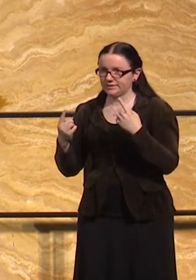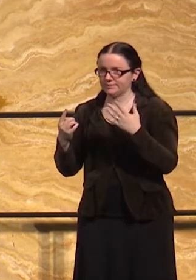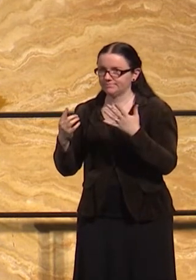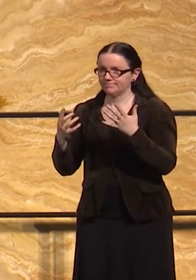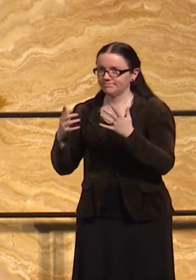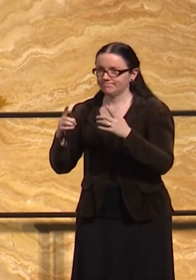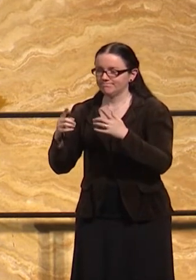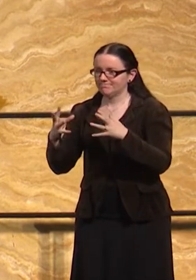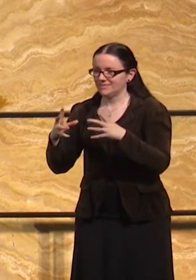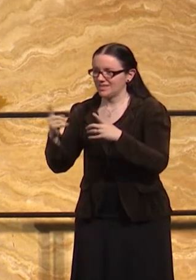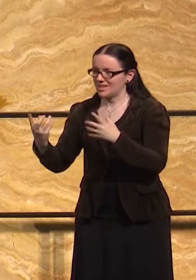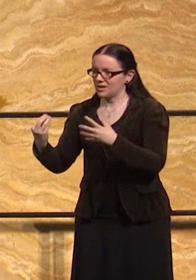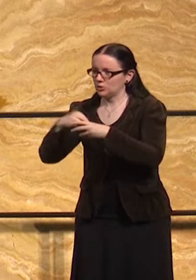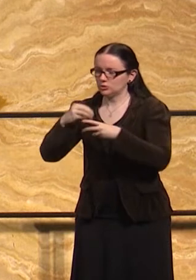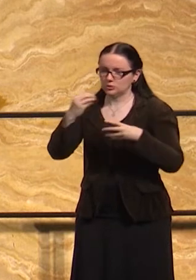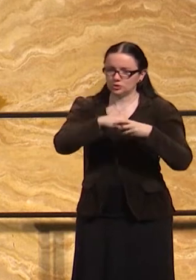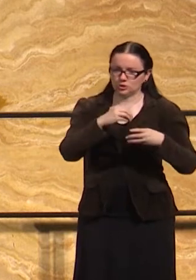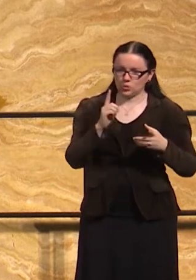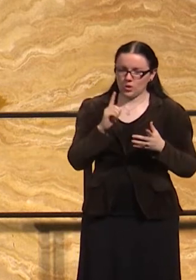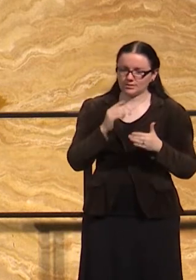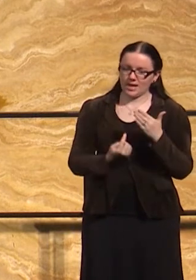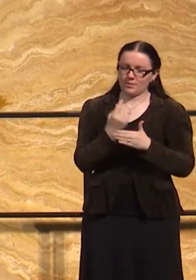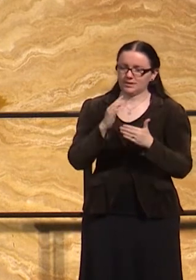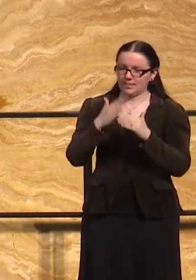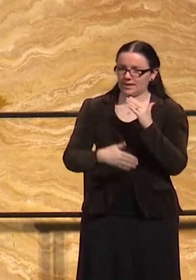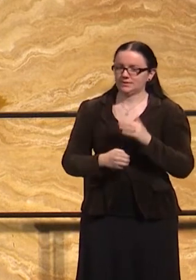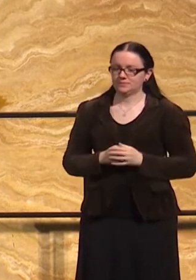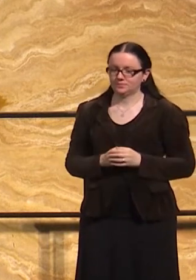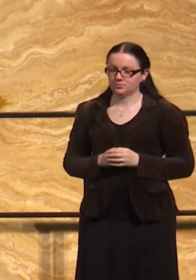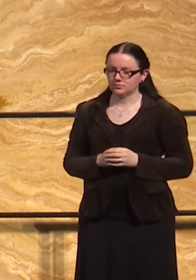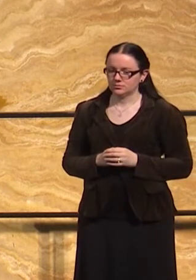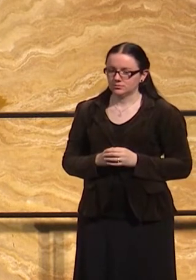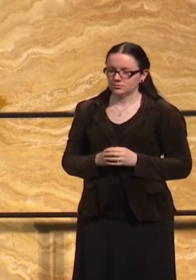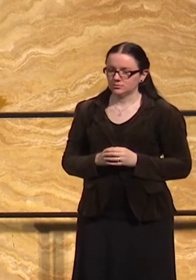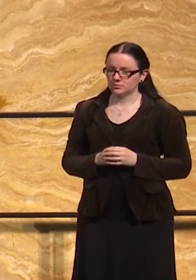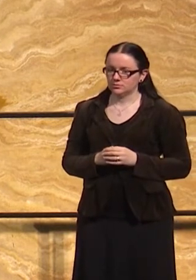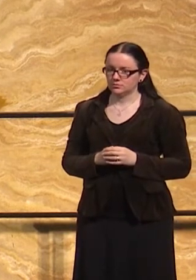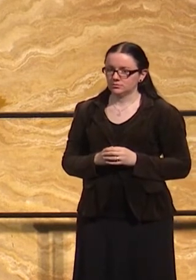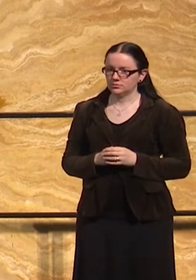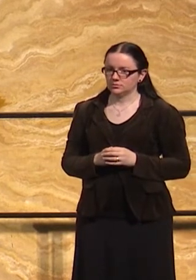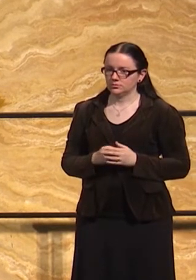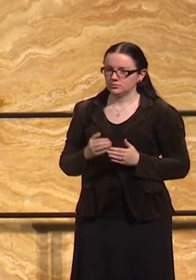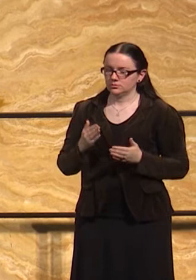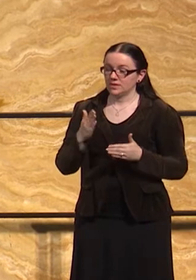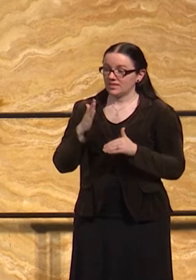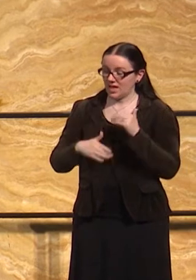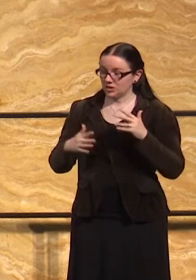final outcome. The end of the Cold War, then more immediate,